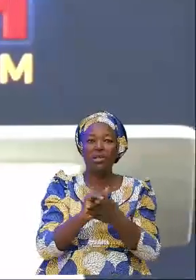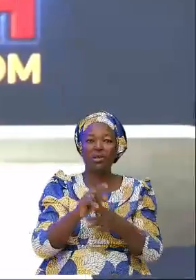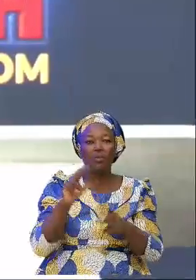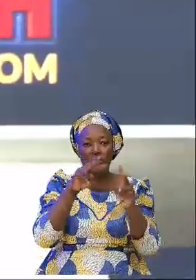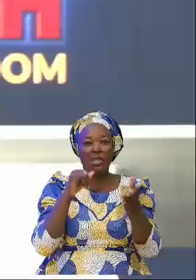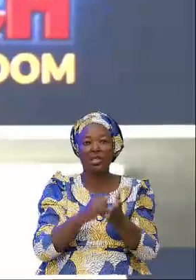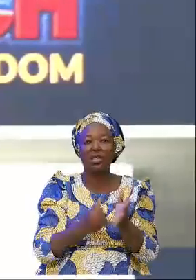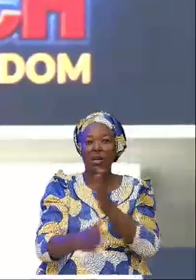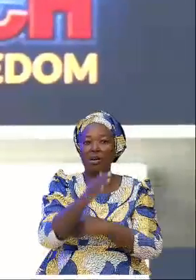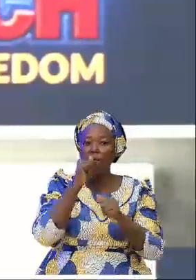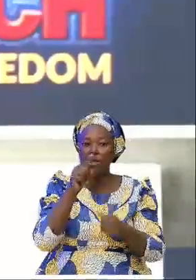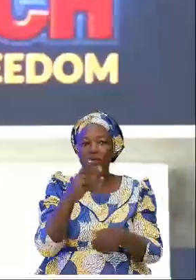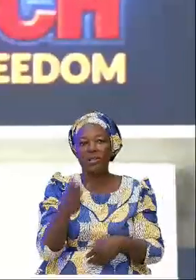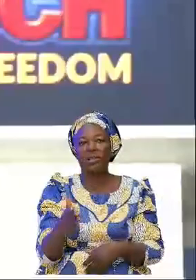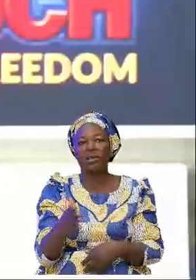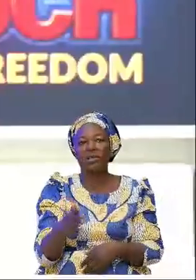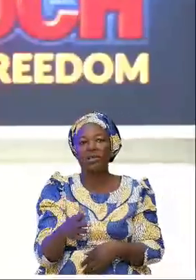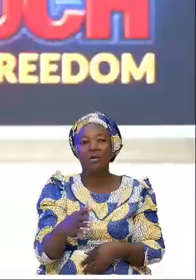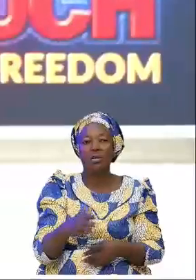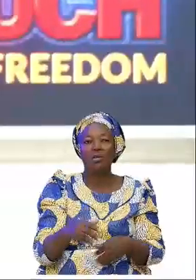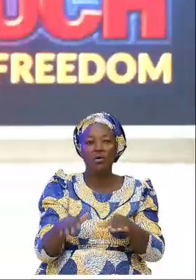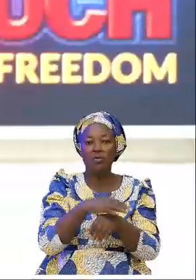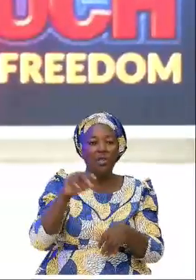The satellite location, God bless you there.